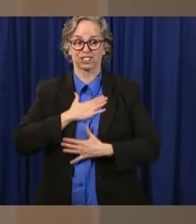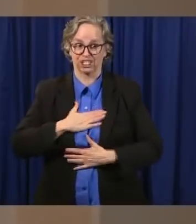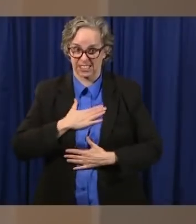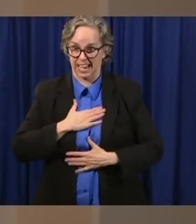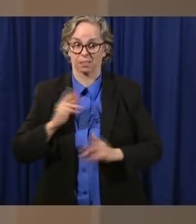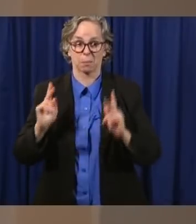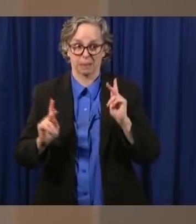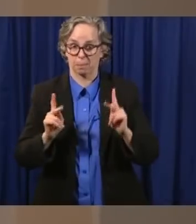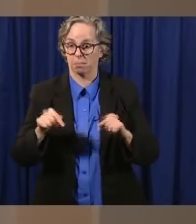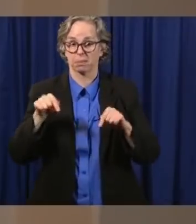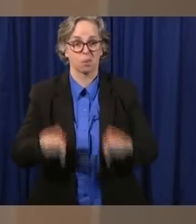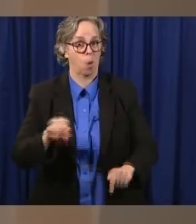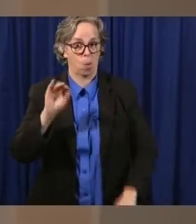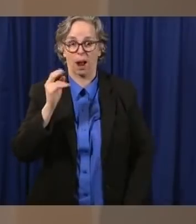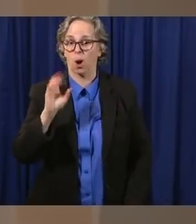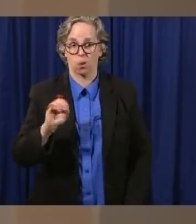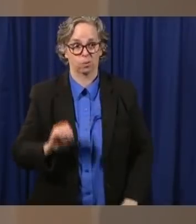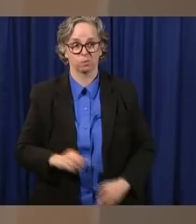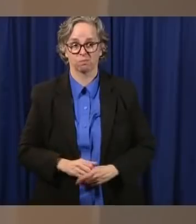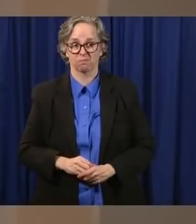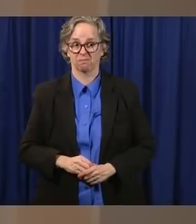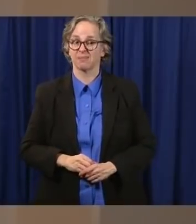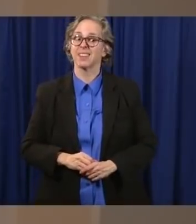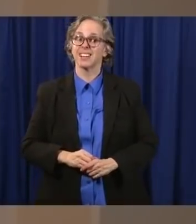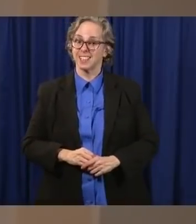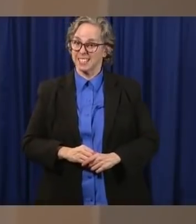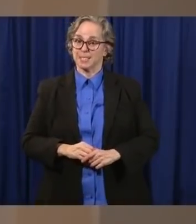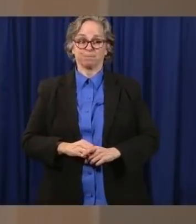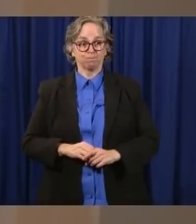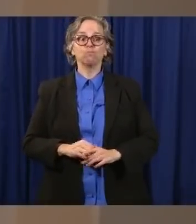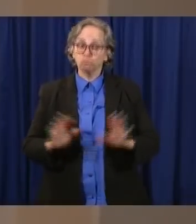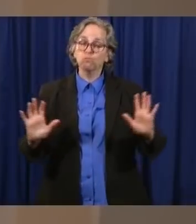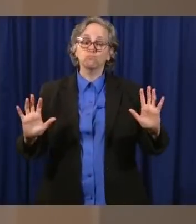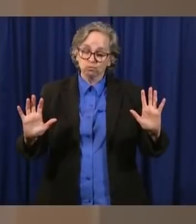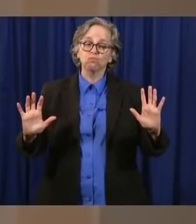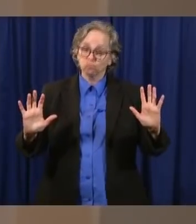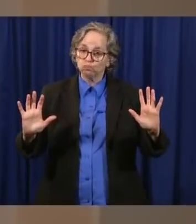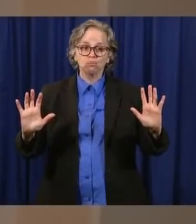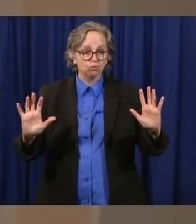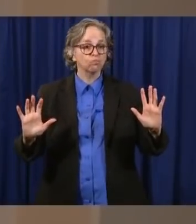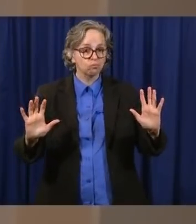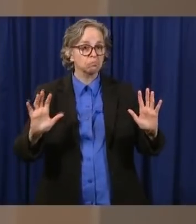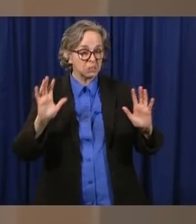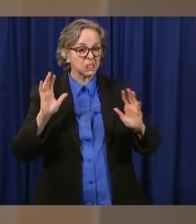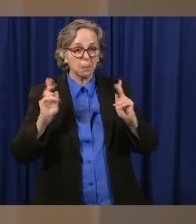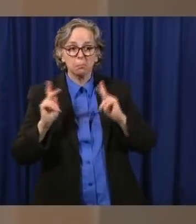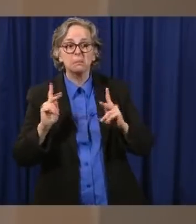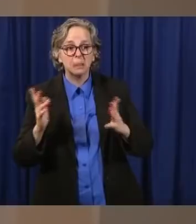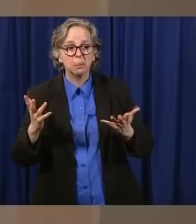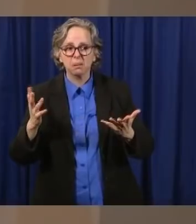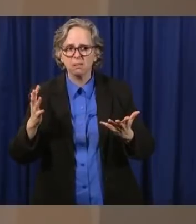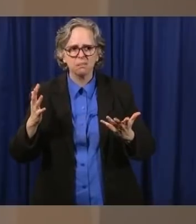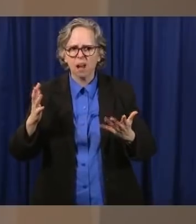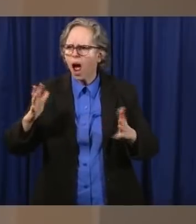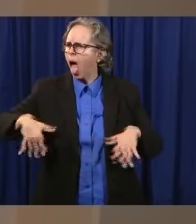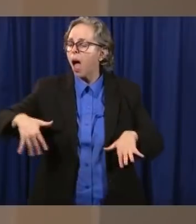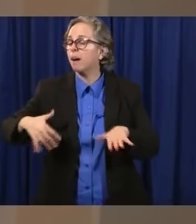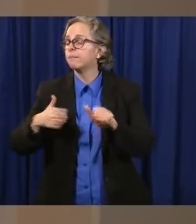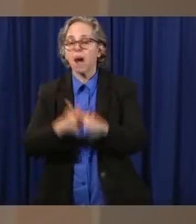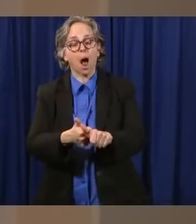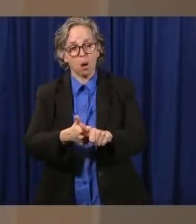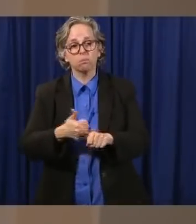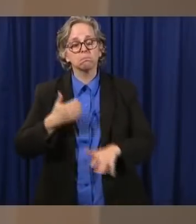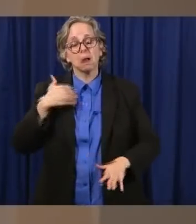who literally, I know that we heard today that there are some folks who haven't complied and are causing, maybe